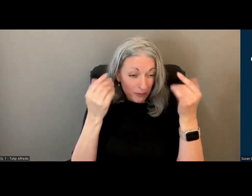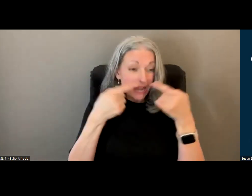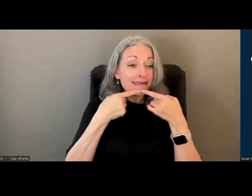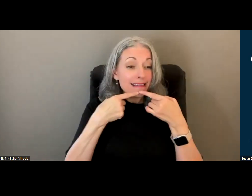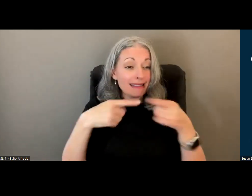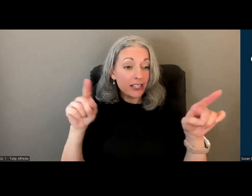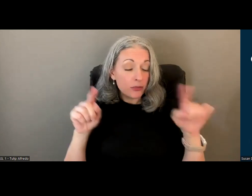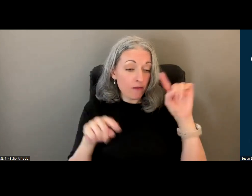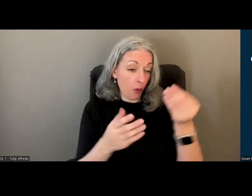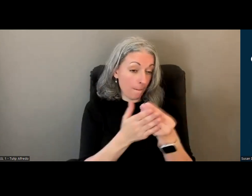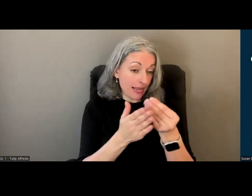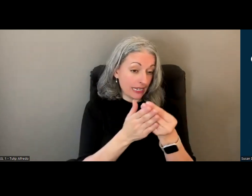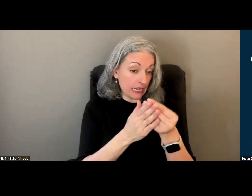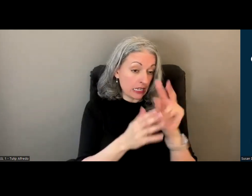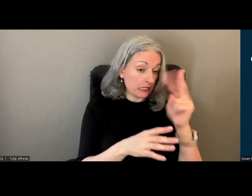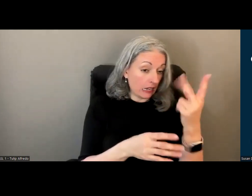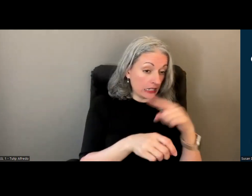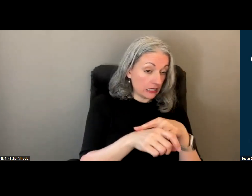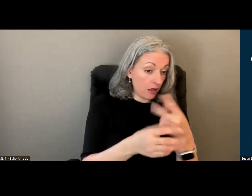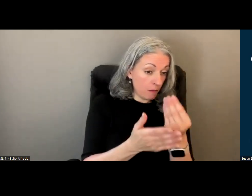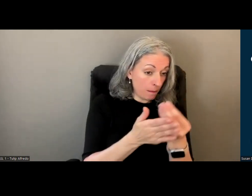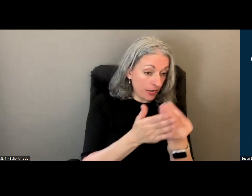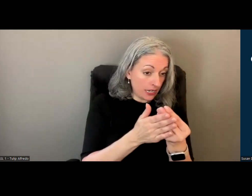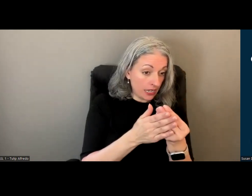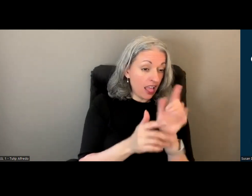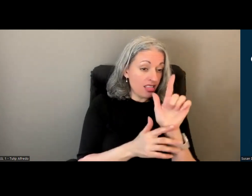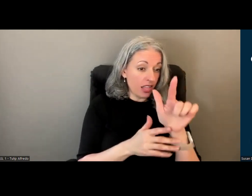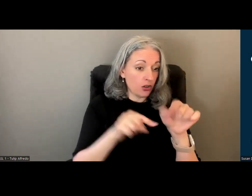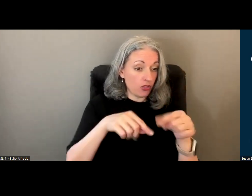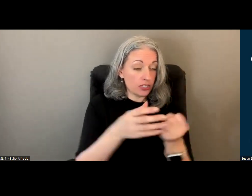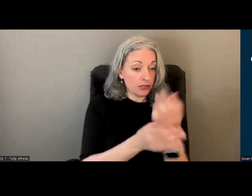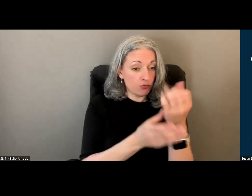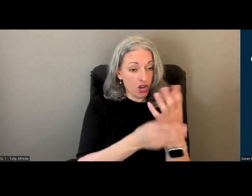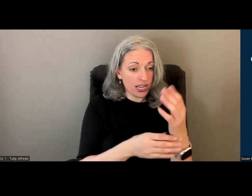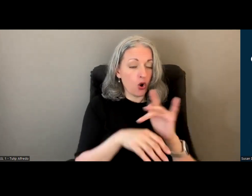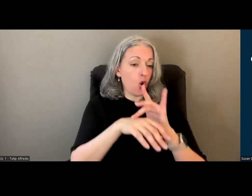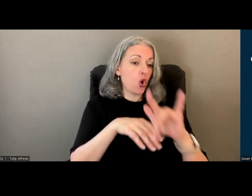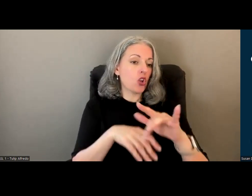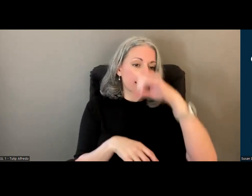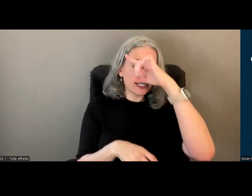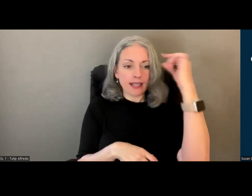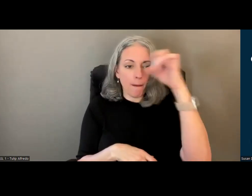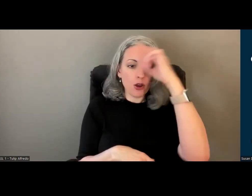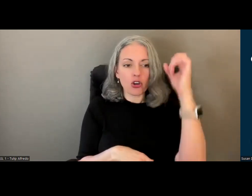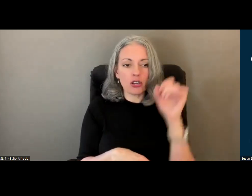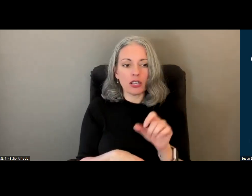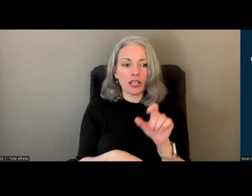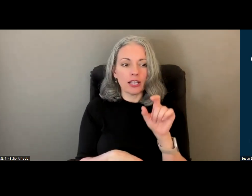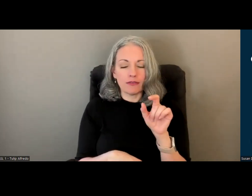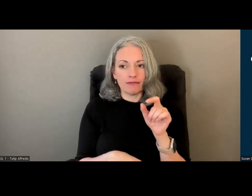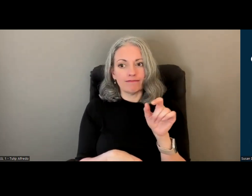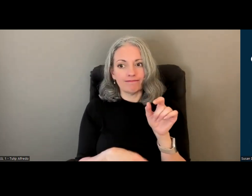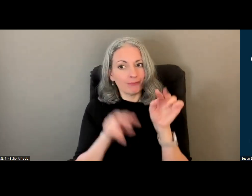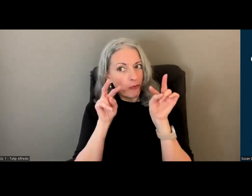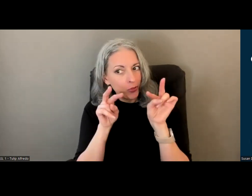of funding to happen later this spring or early this summer. TBD, we're on top